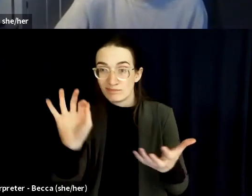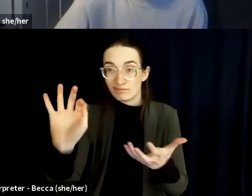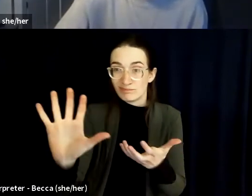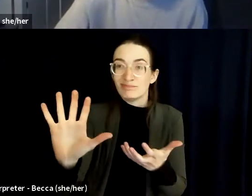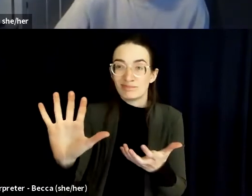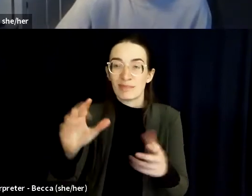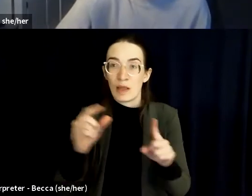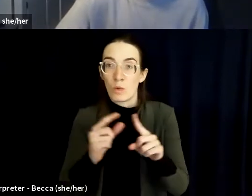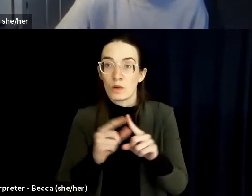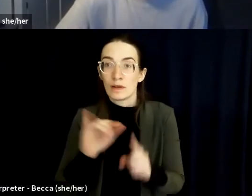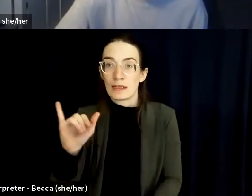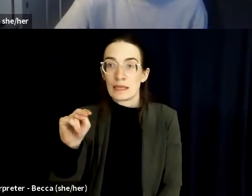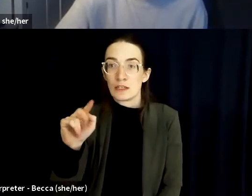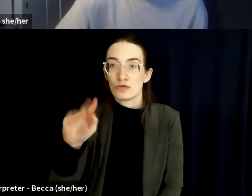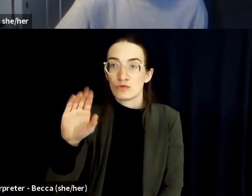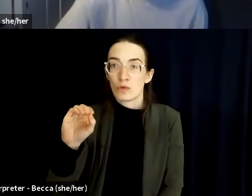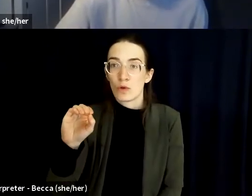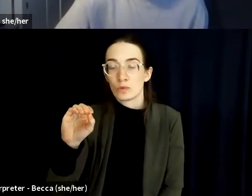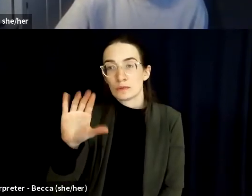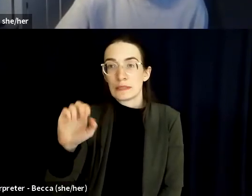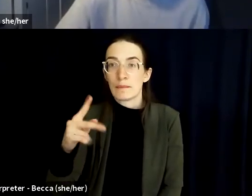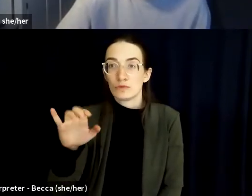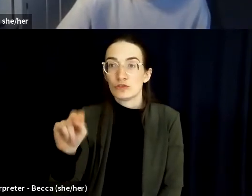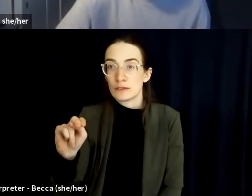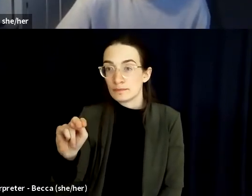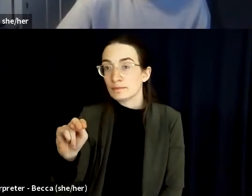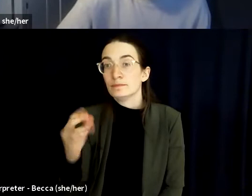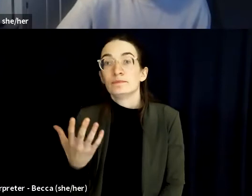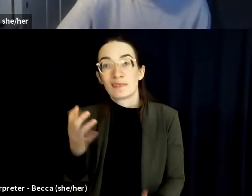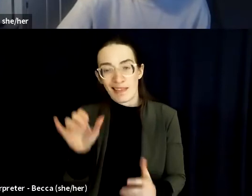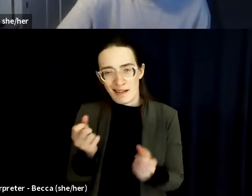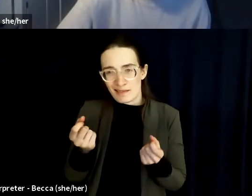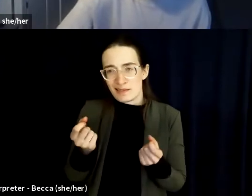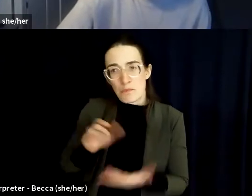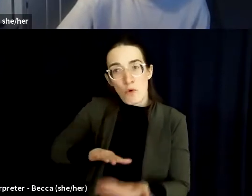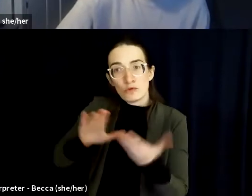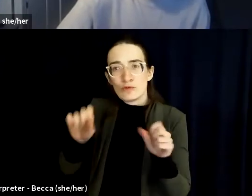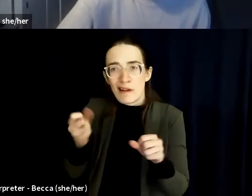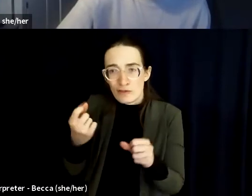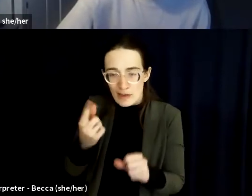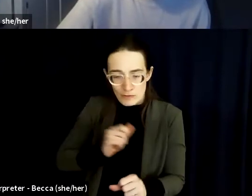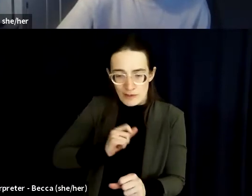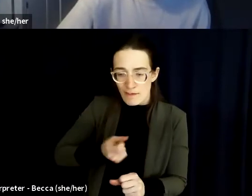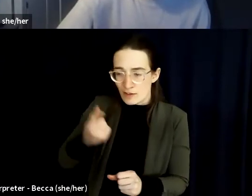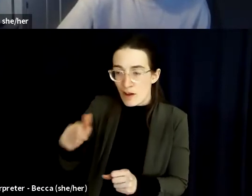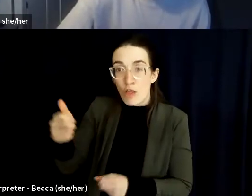about a way of understanding yourself and other people on a deeper level.